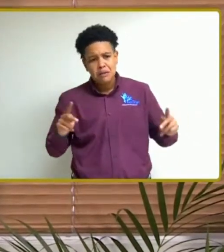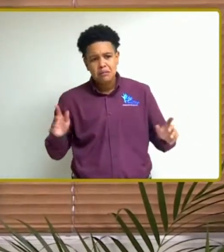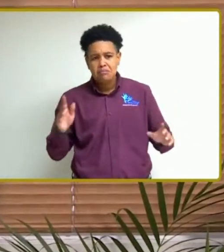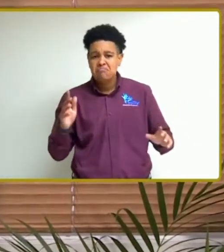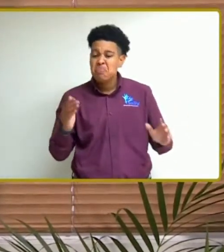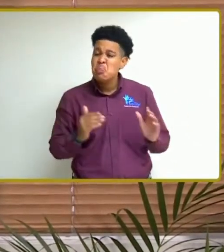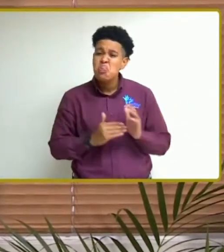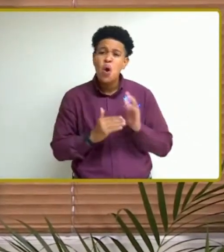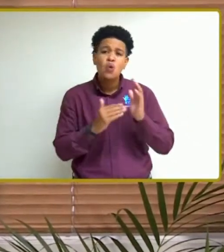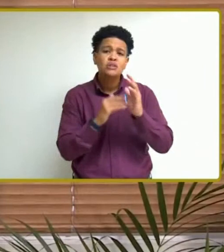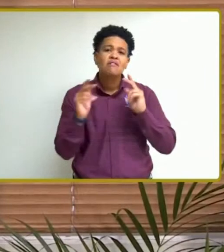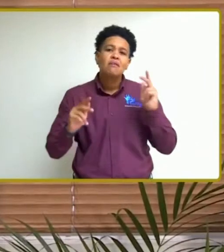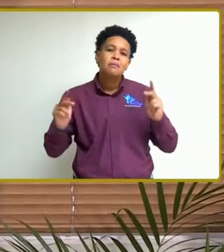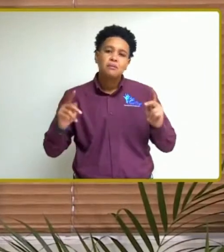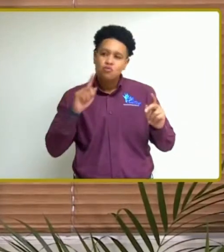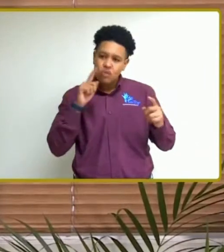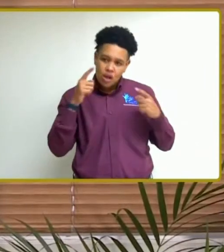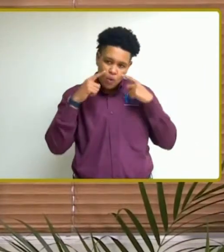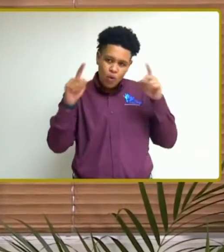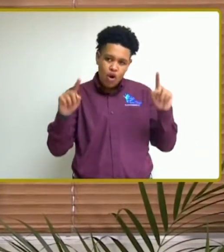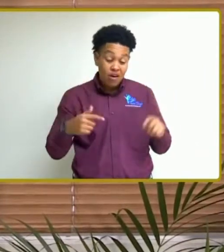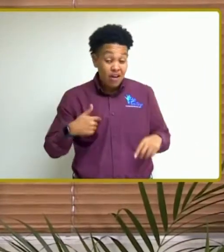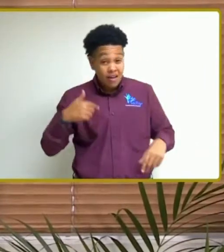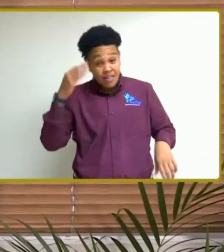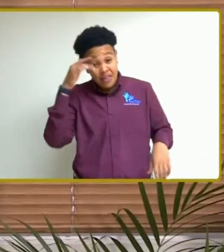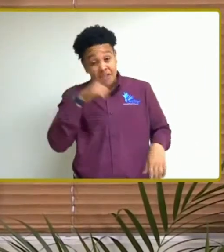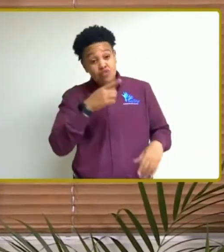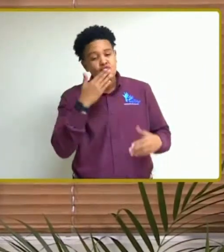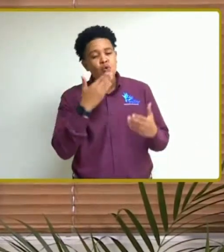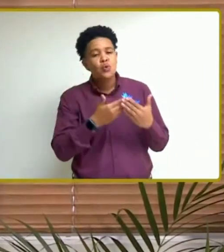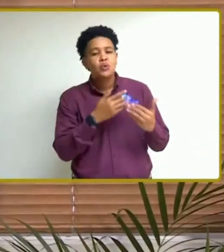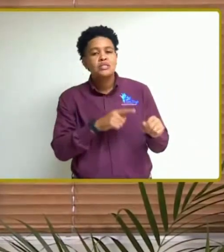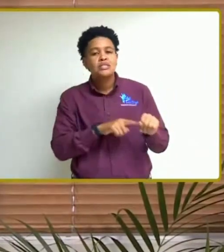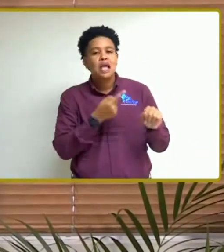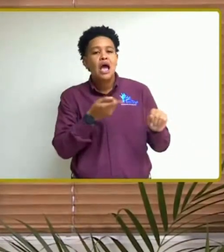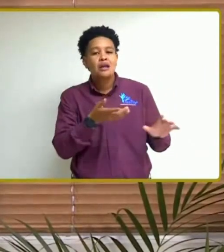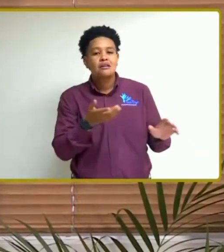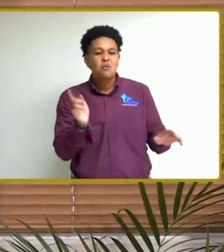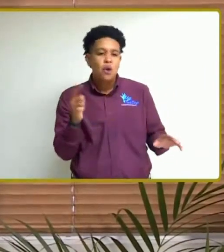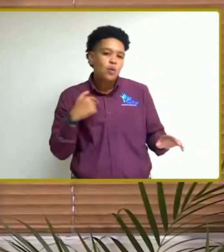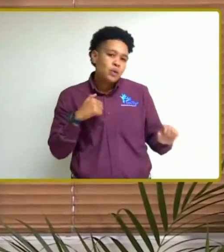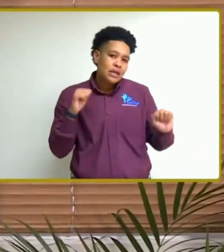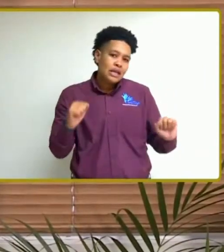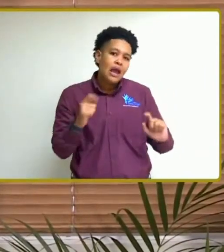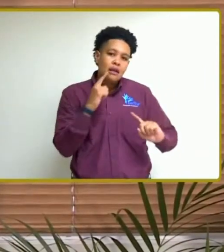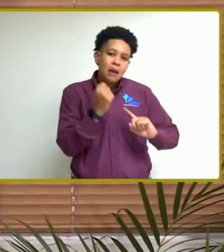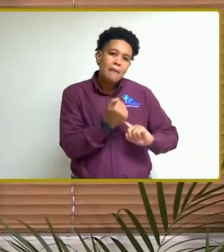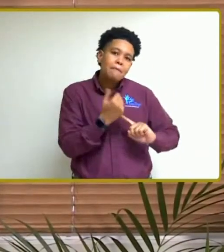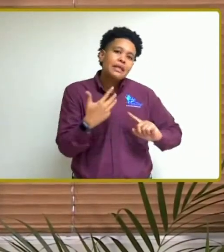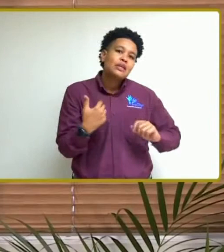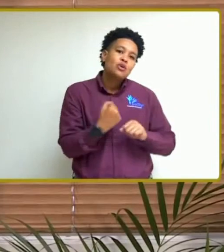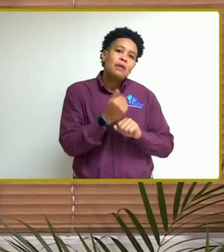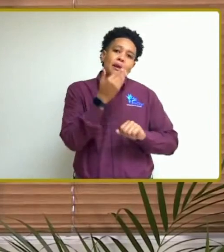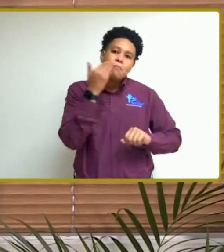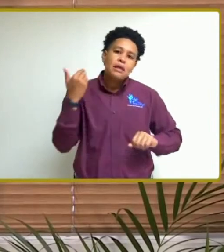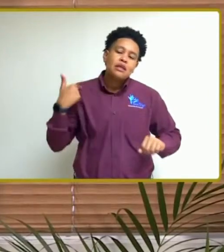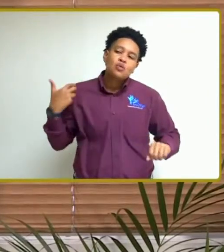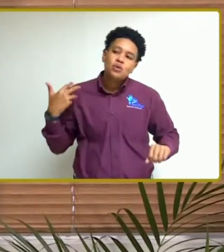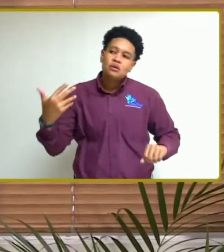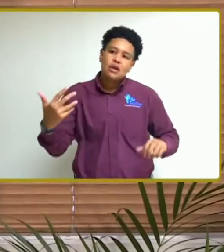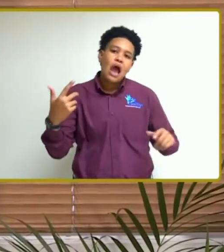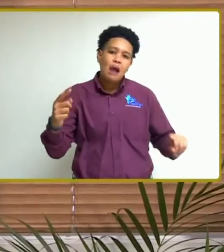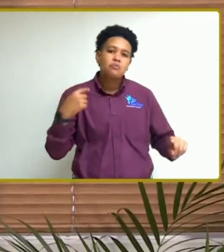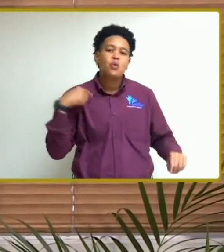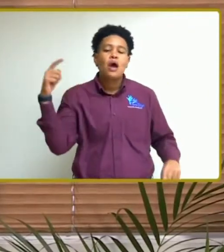literally thousands of persons, and I think it's a good start on which we can build to make it better as we go along. So